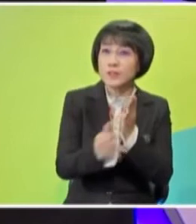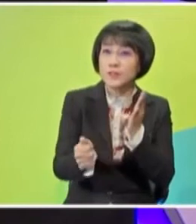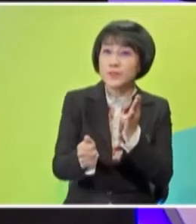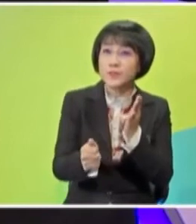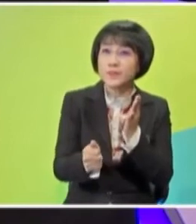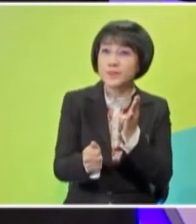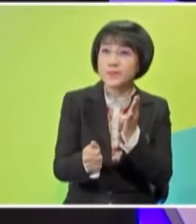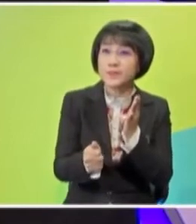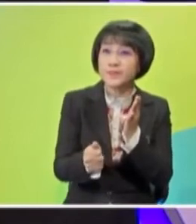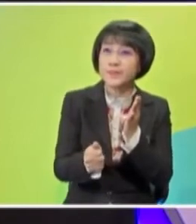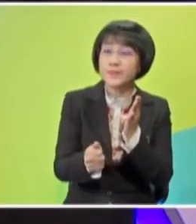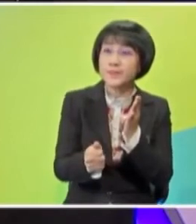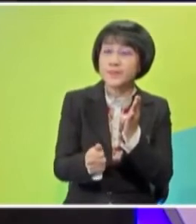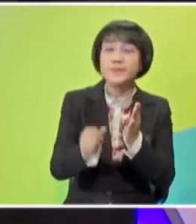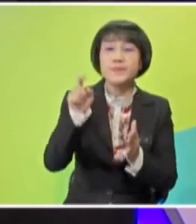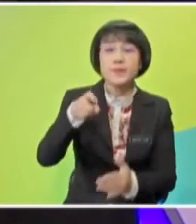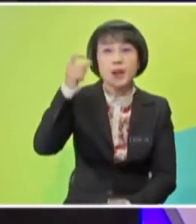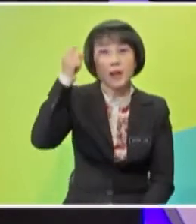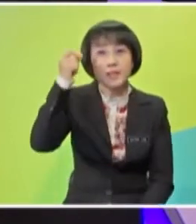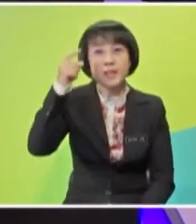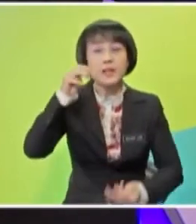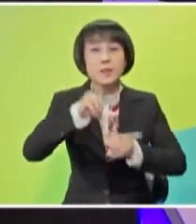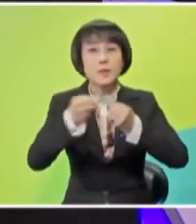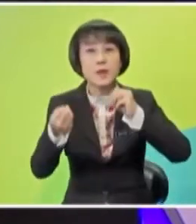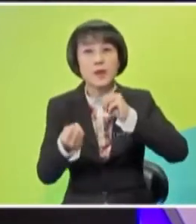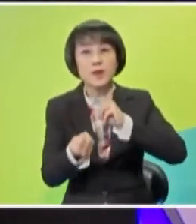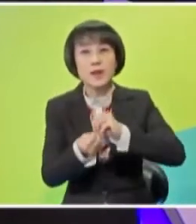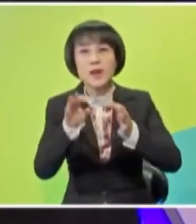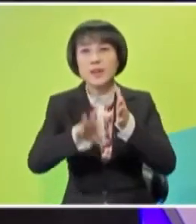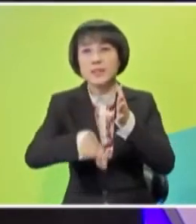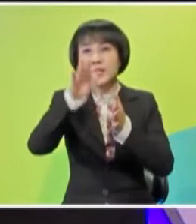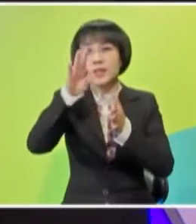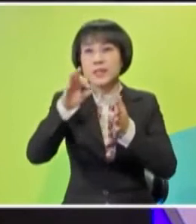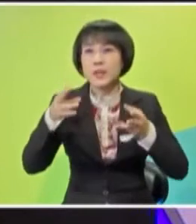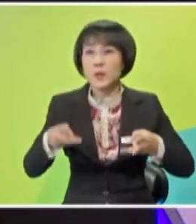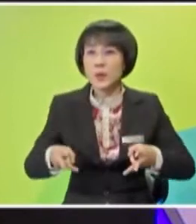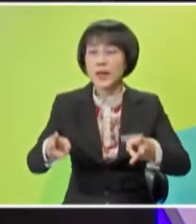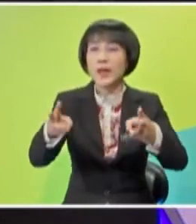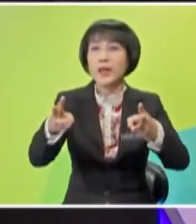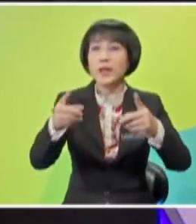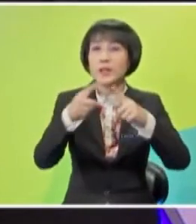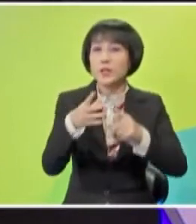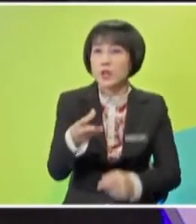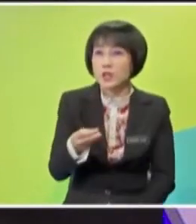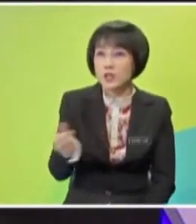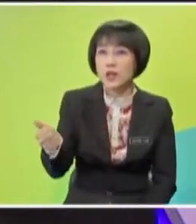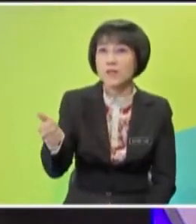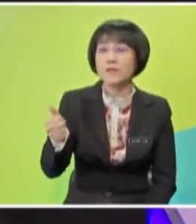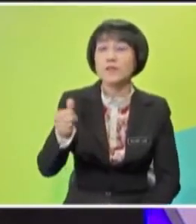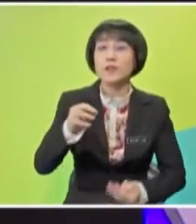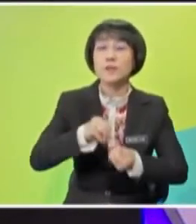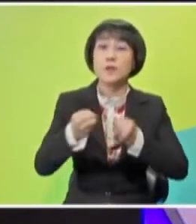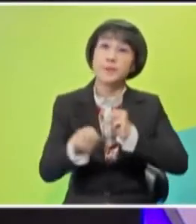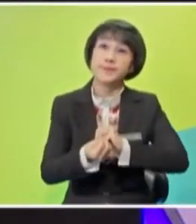to understand the problem and find ways to actually solve a problem. Okay. Yeah.